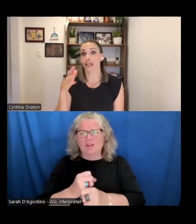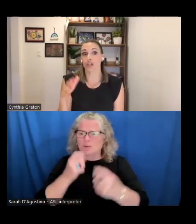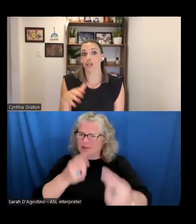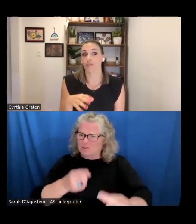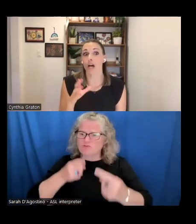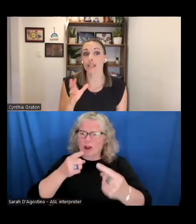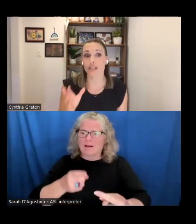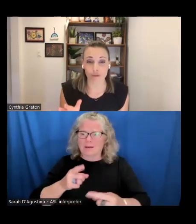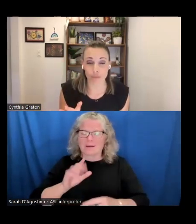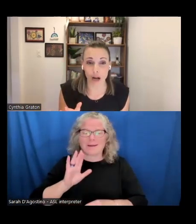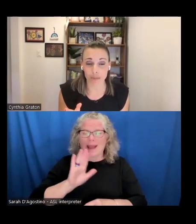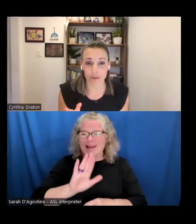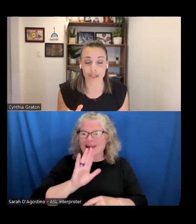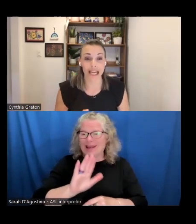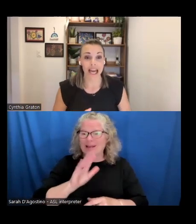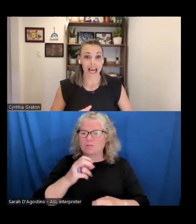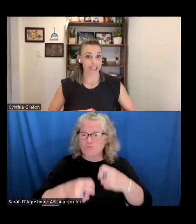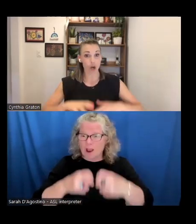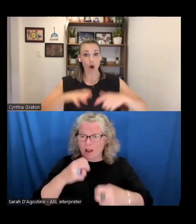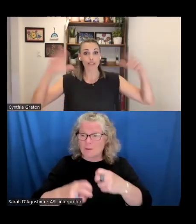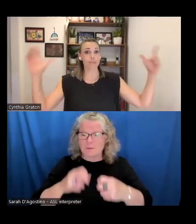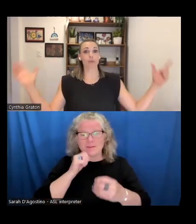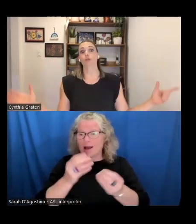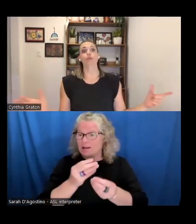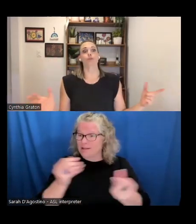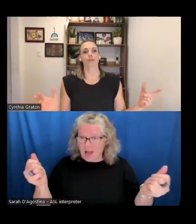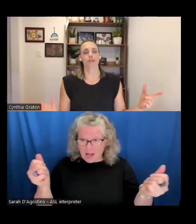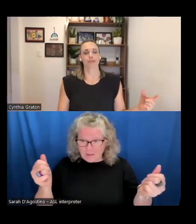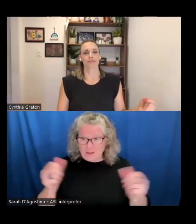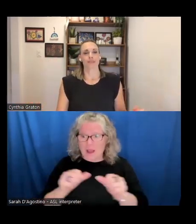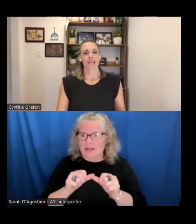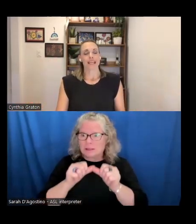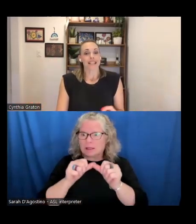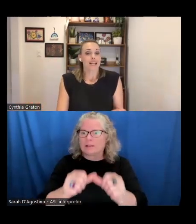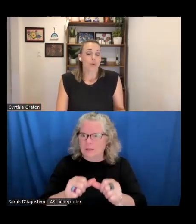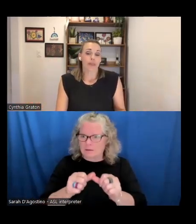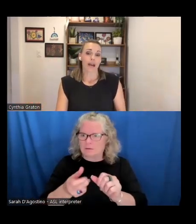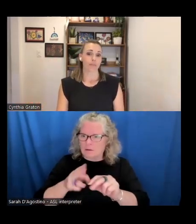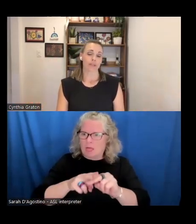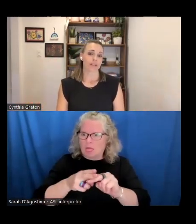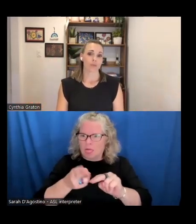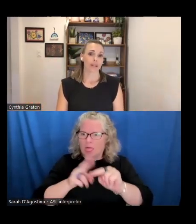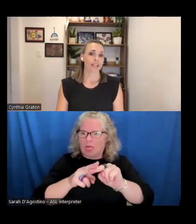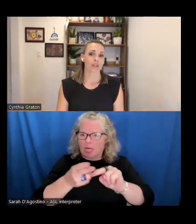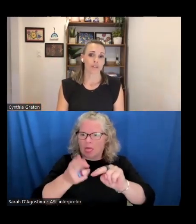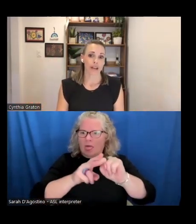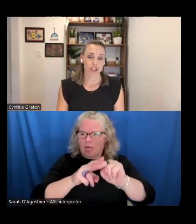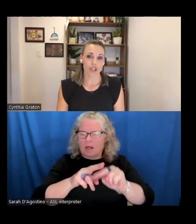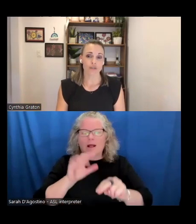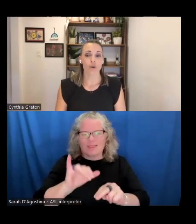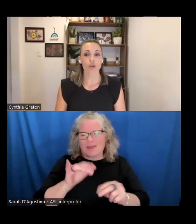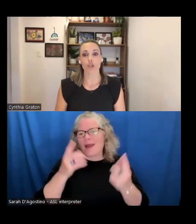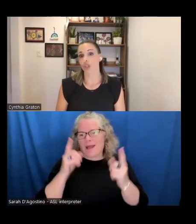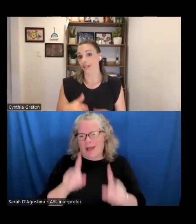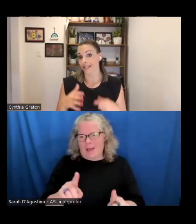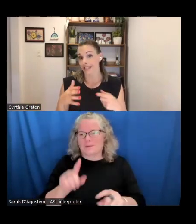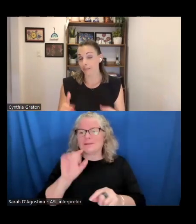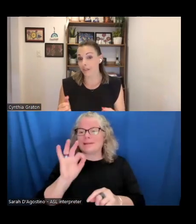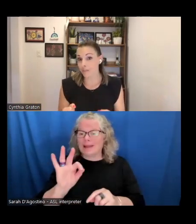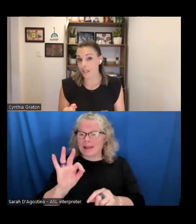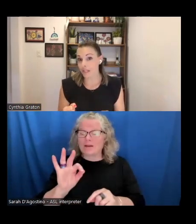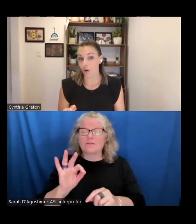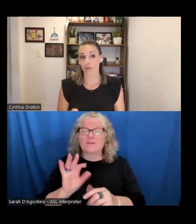his collection of unsolved problems has only ballooned. That's what happens when interventions focus